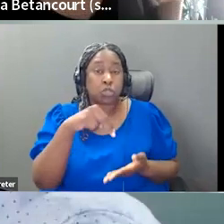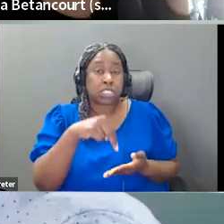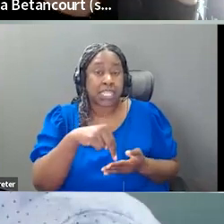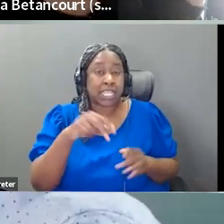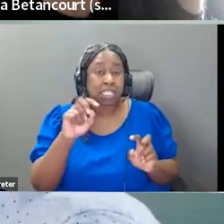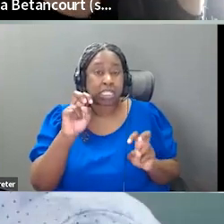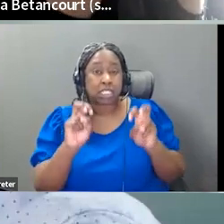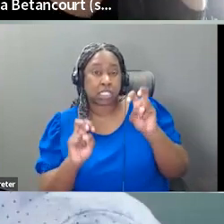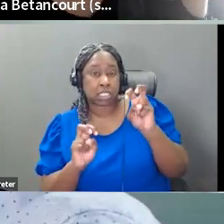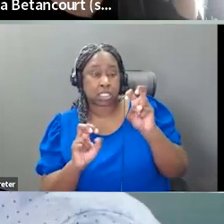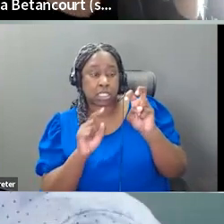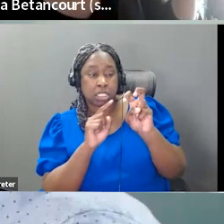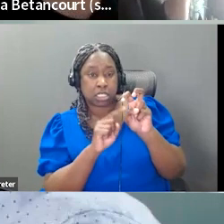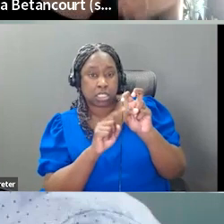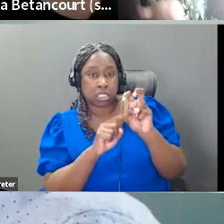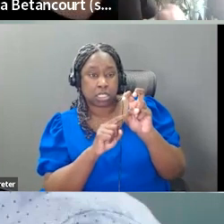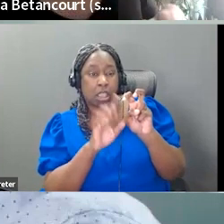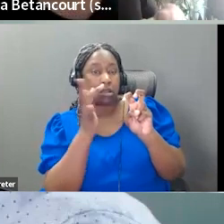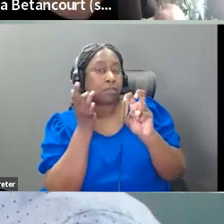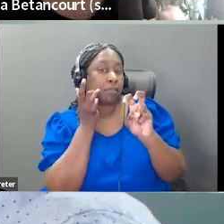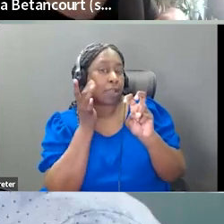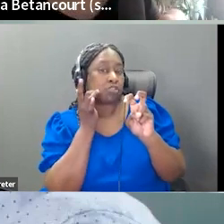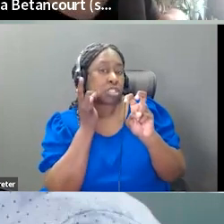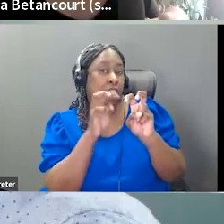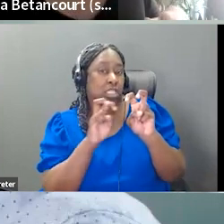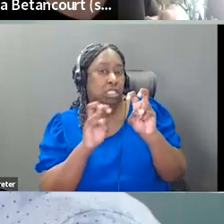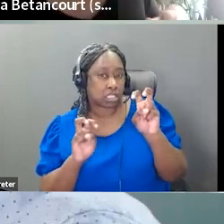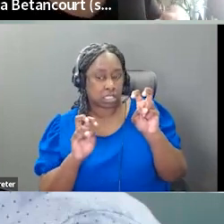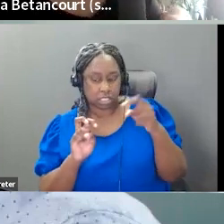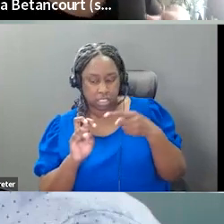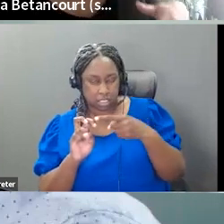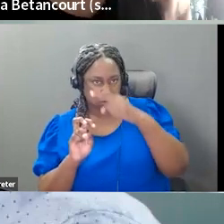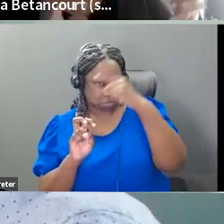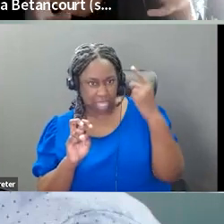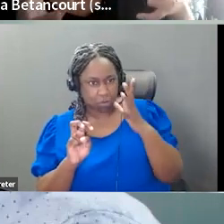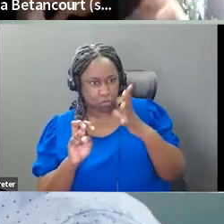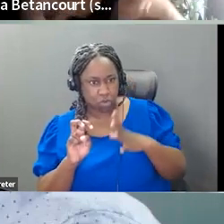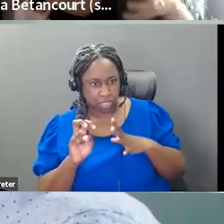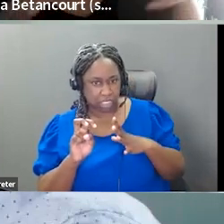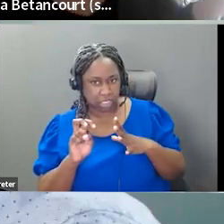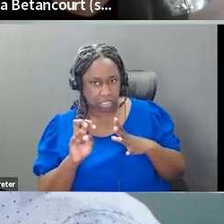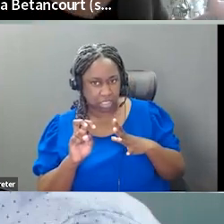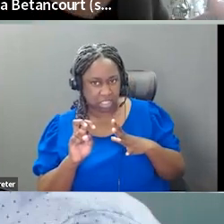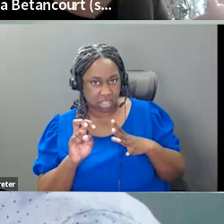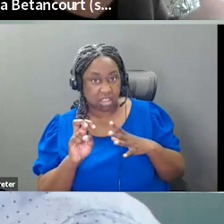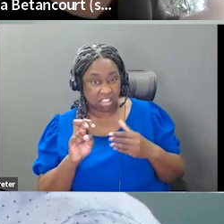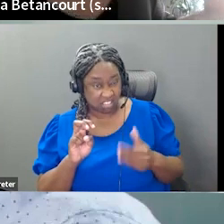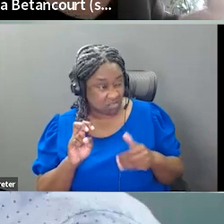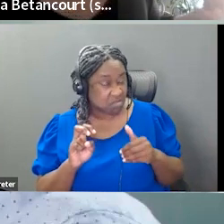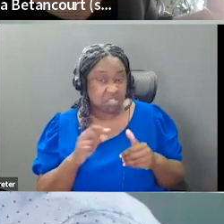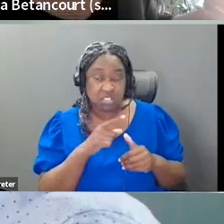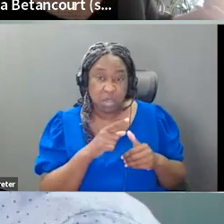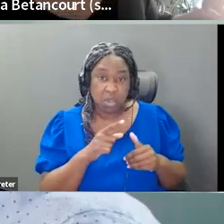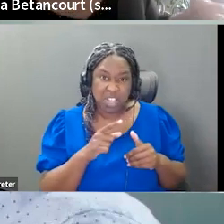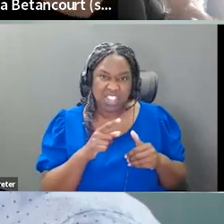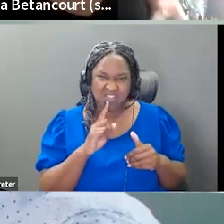other woman. She has a lighter skin tone than the seated Black woman. And this really ranks people on